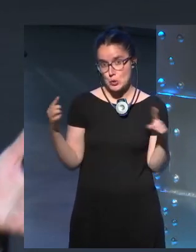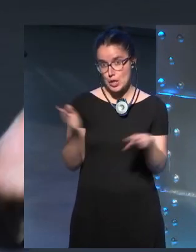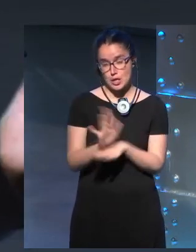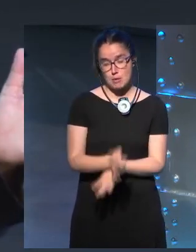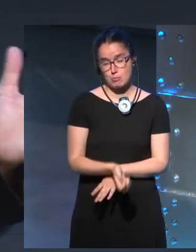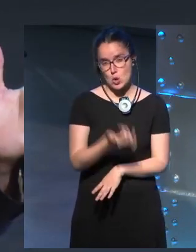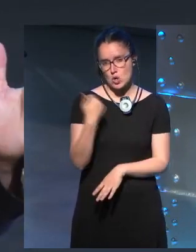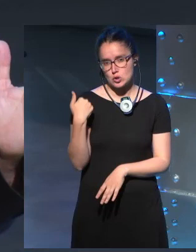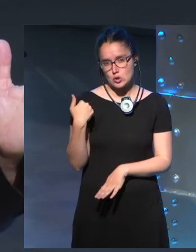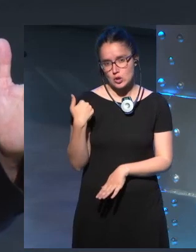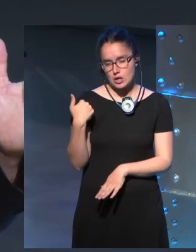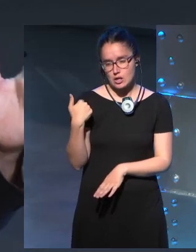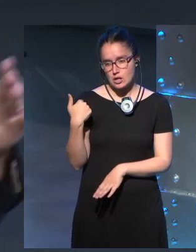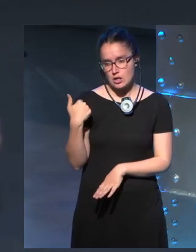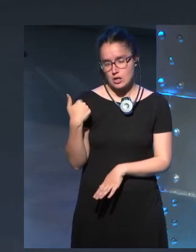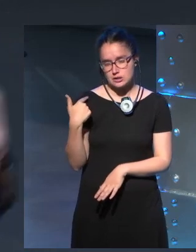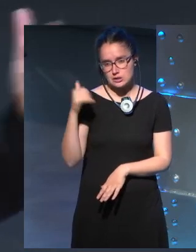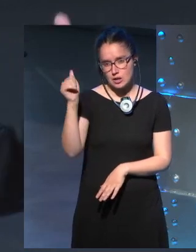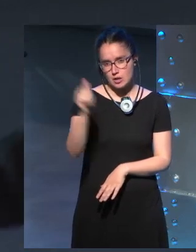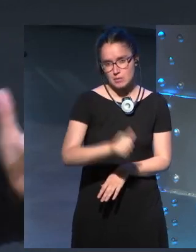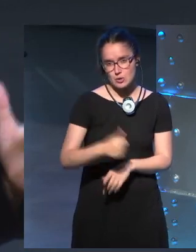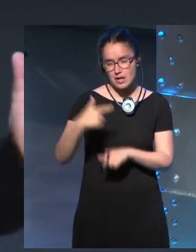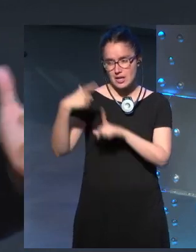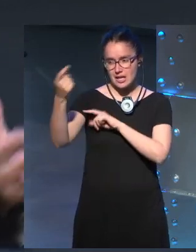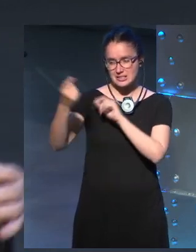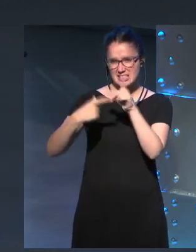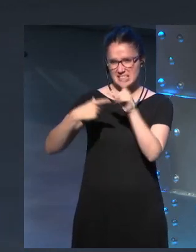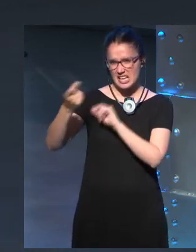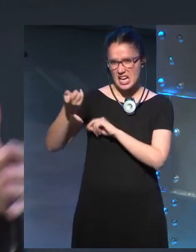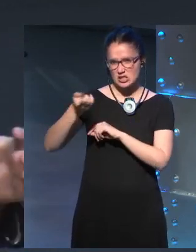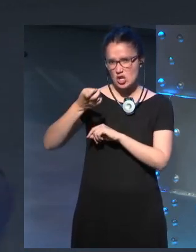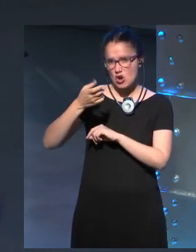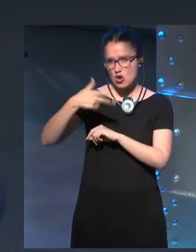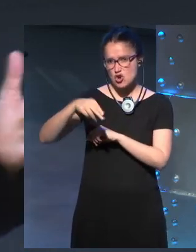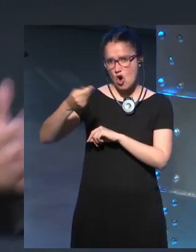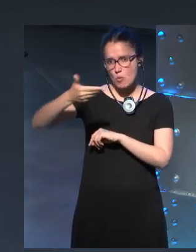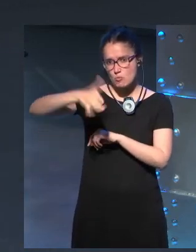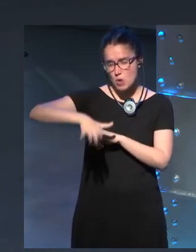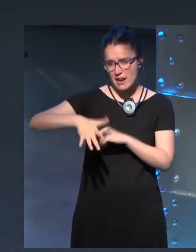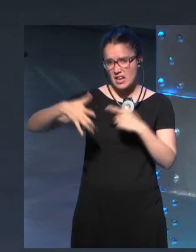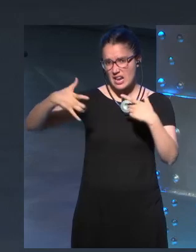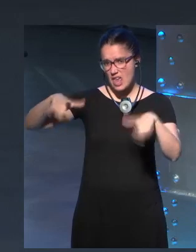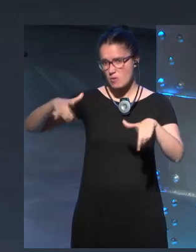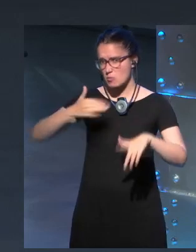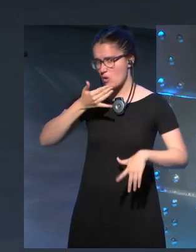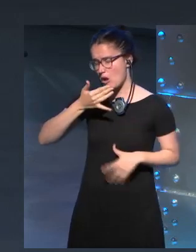during this last year I haven't gone to the theater very much. I saw this movie that